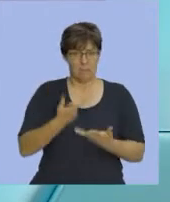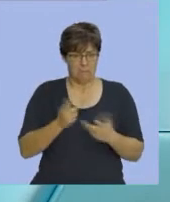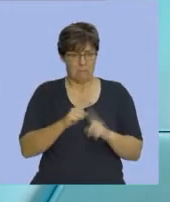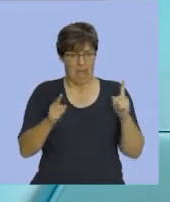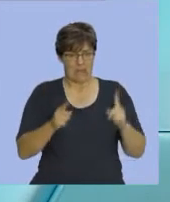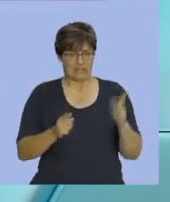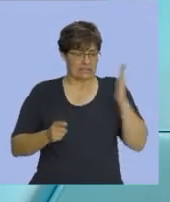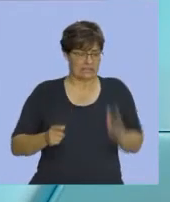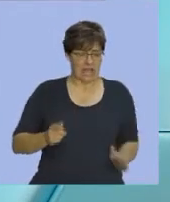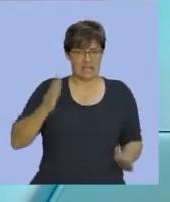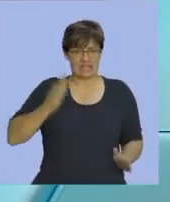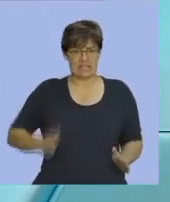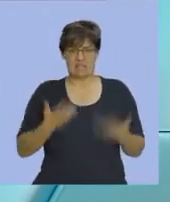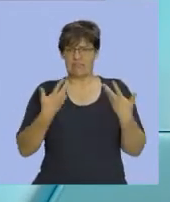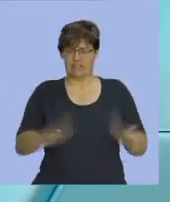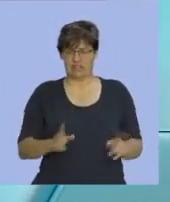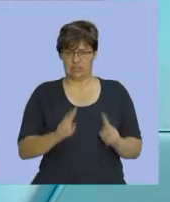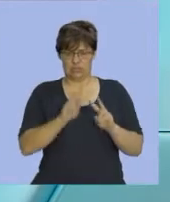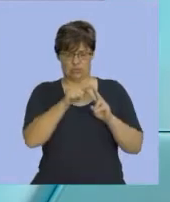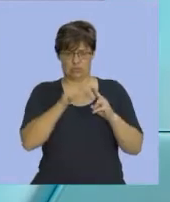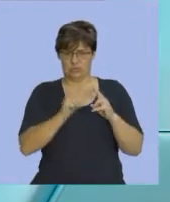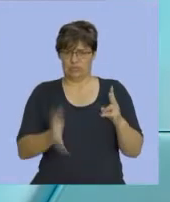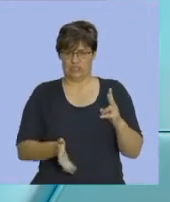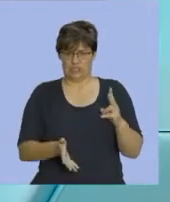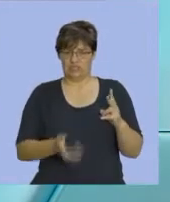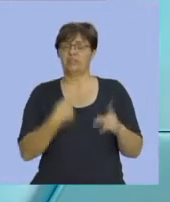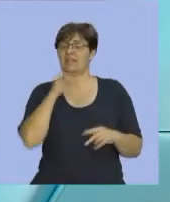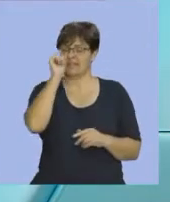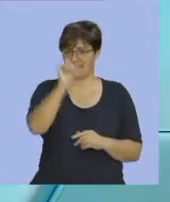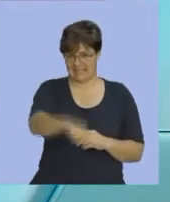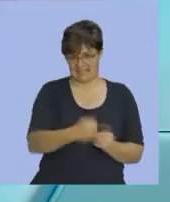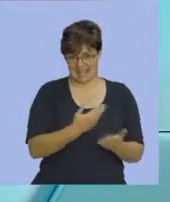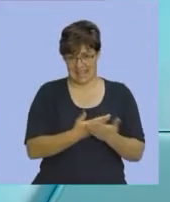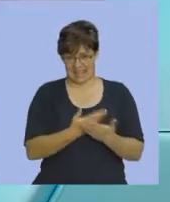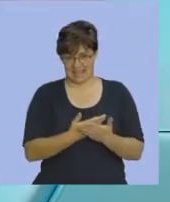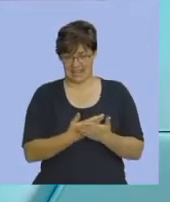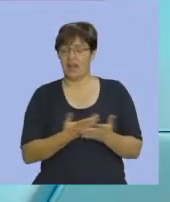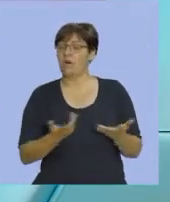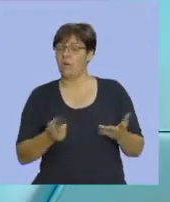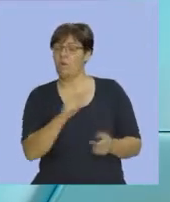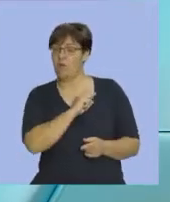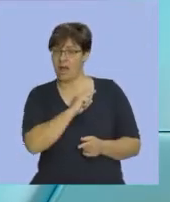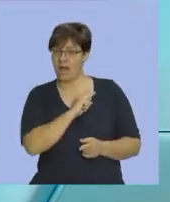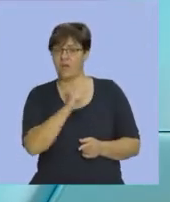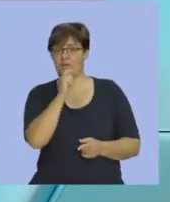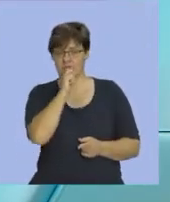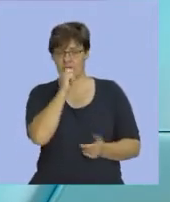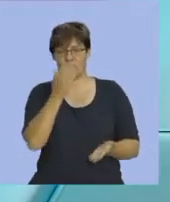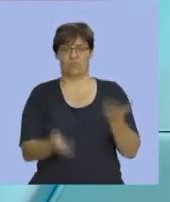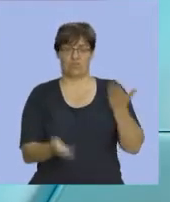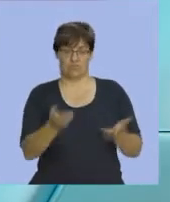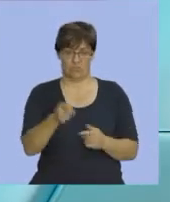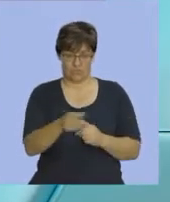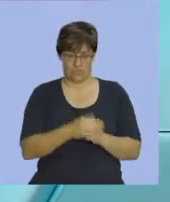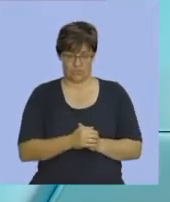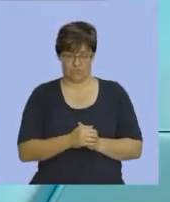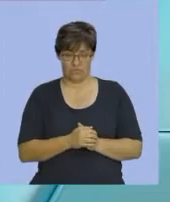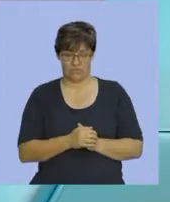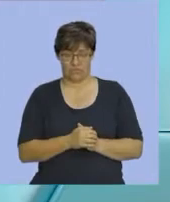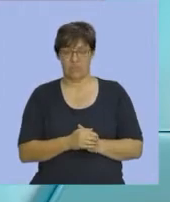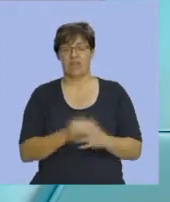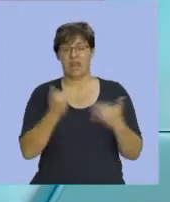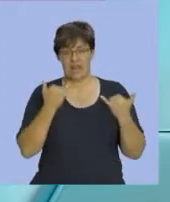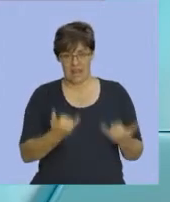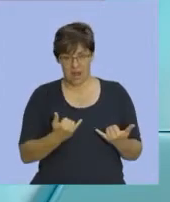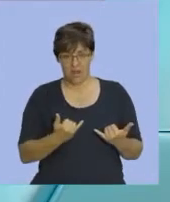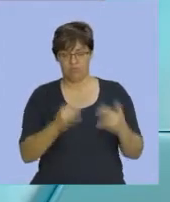given 2 sides? And also, even there we said yes, because we will use what? Ratio. So that's what we are going to try